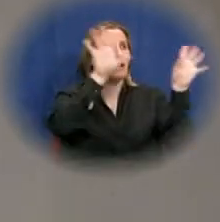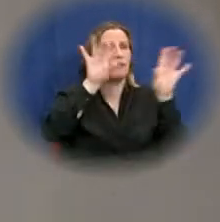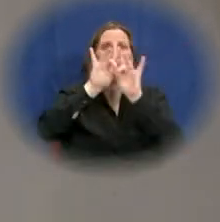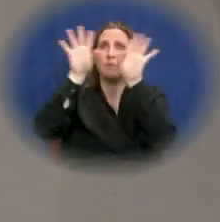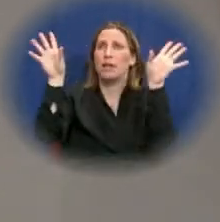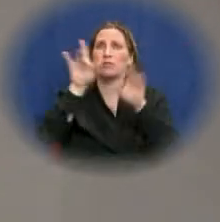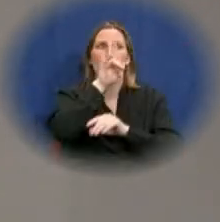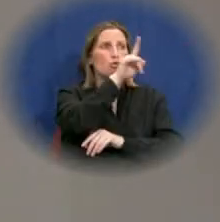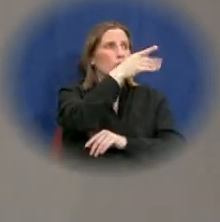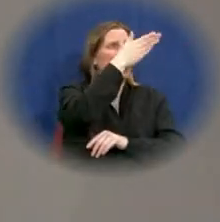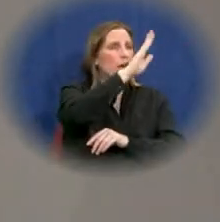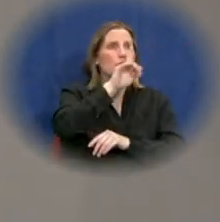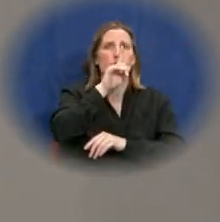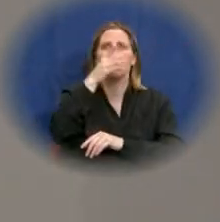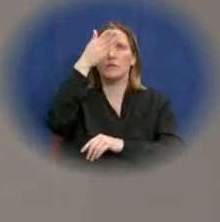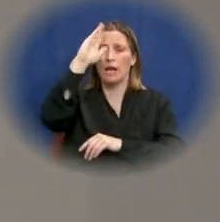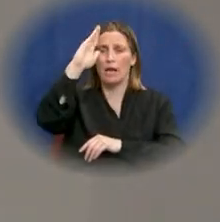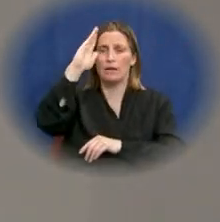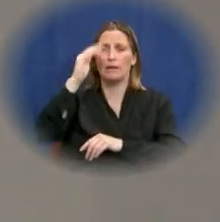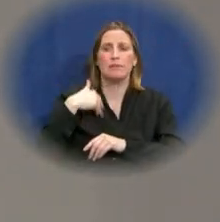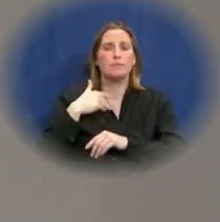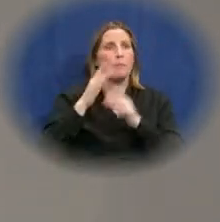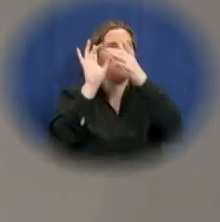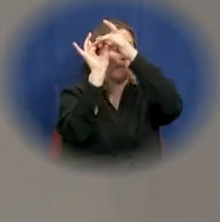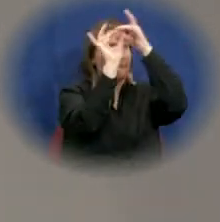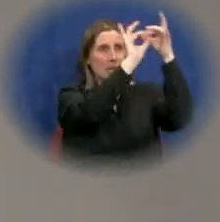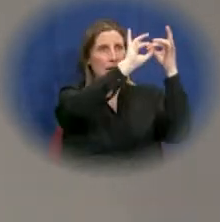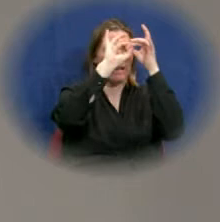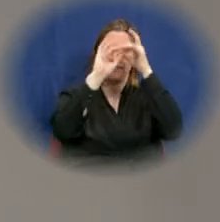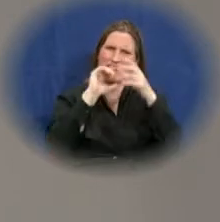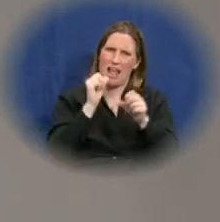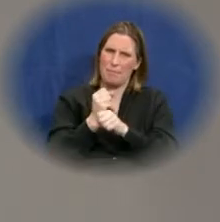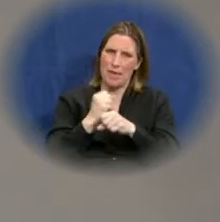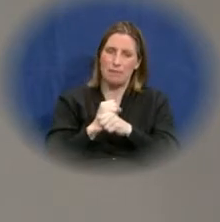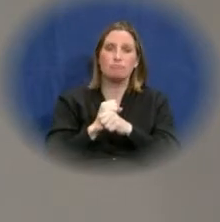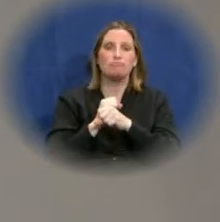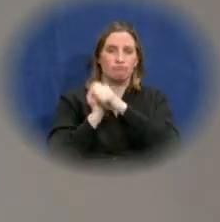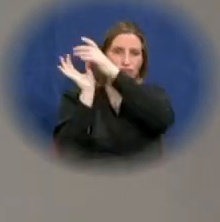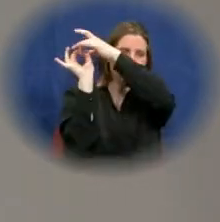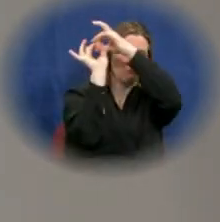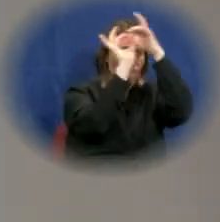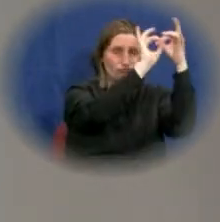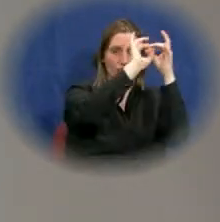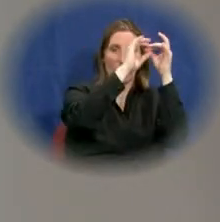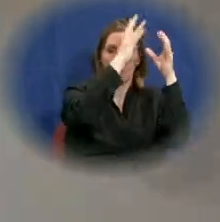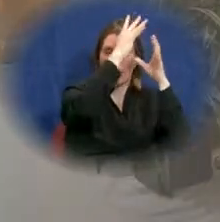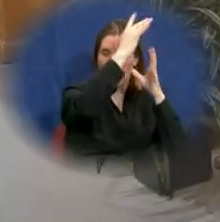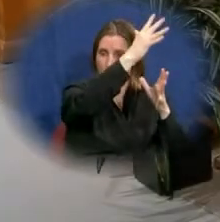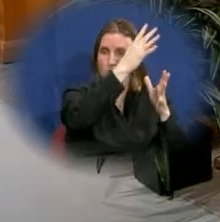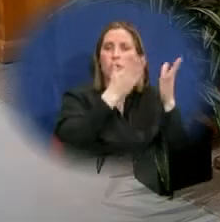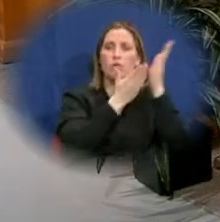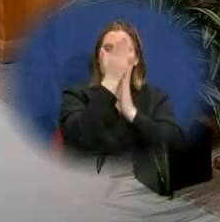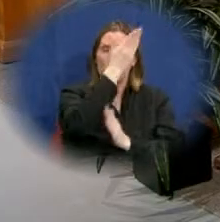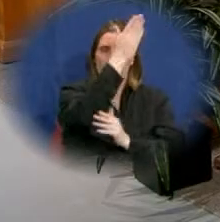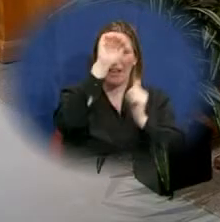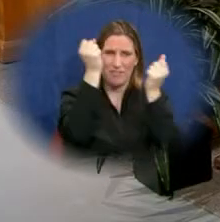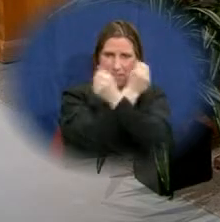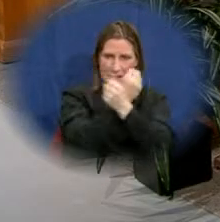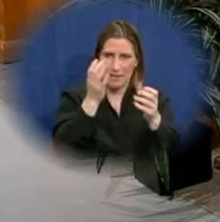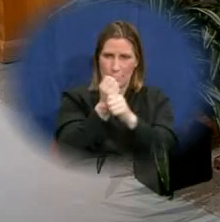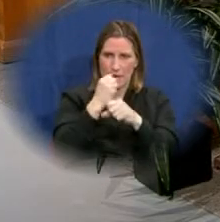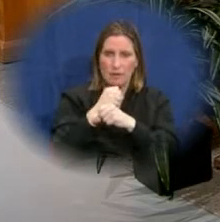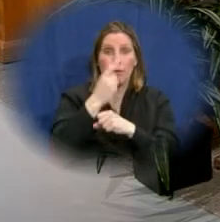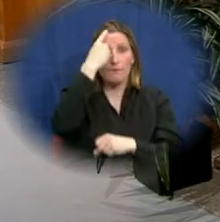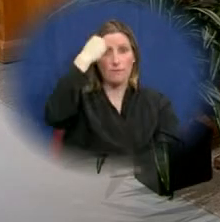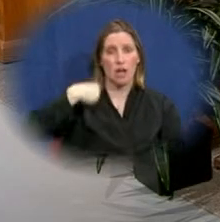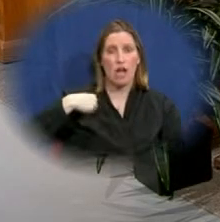from light, true God from true God, begotten not made, consubstantial with the Father. Through him all things were made.